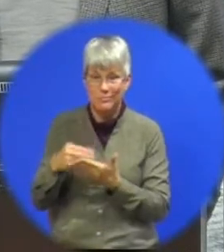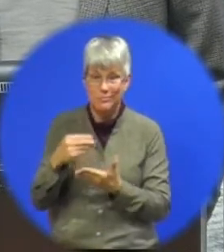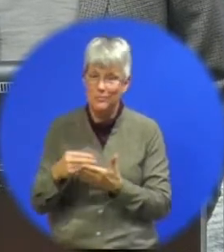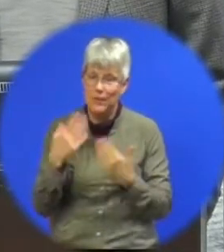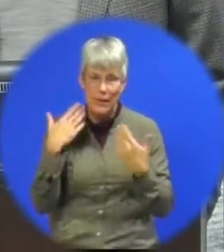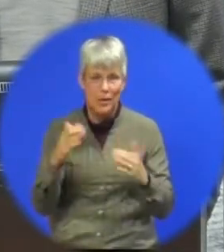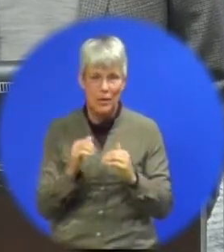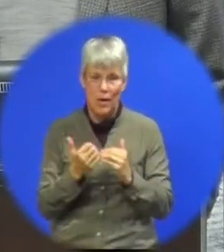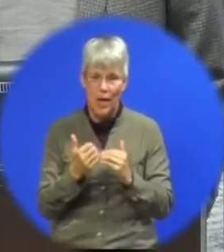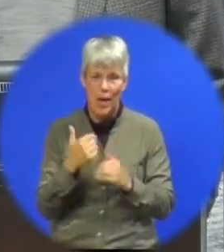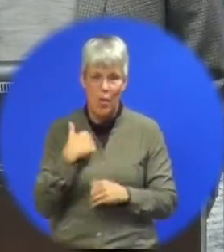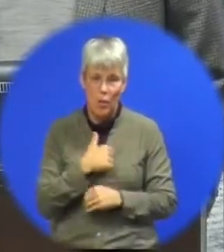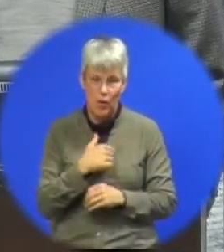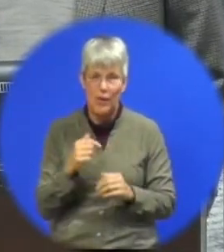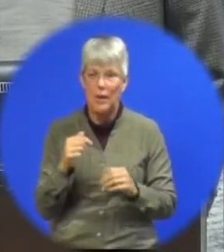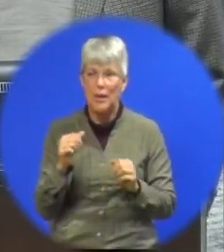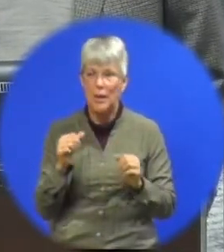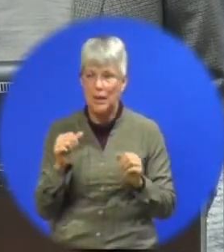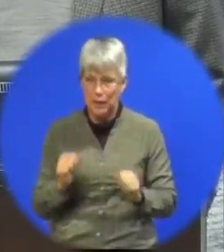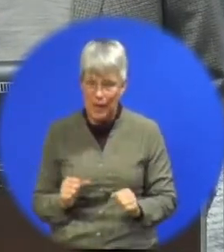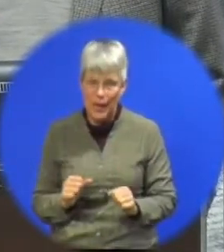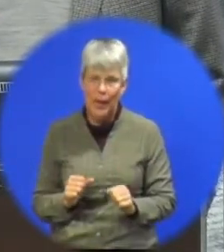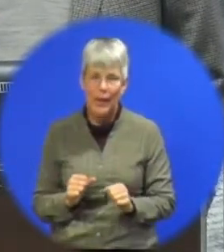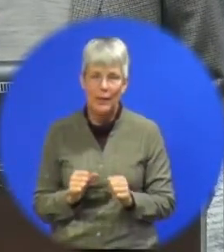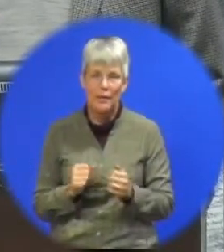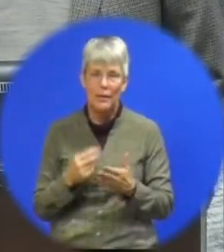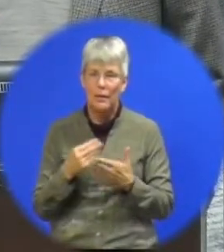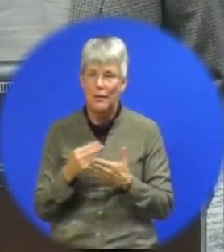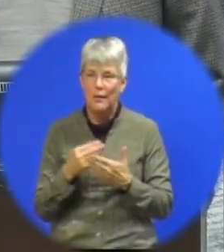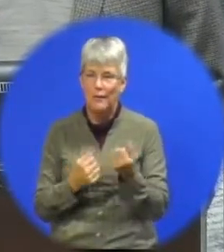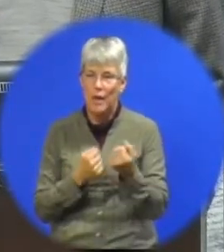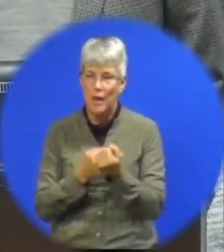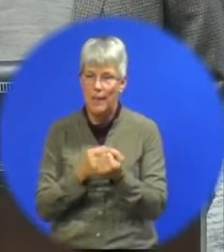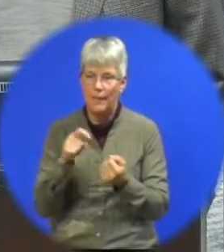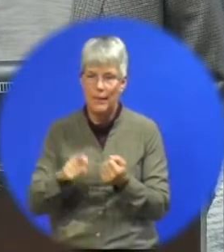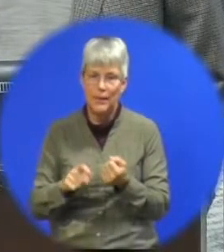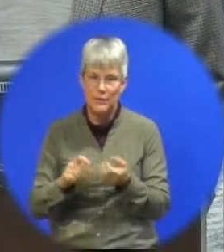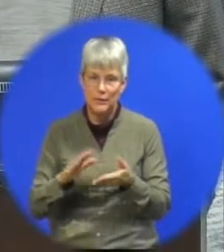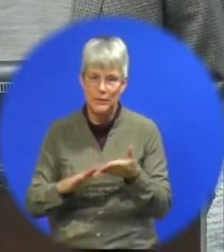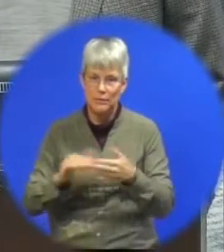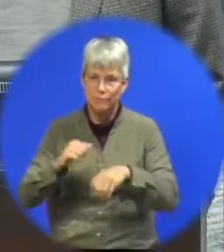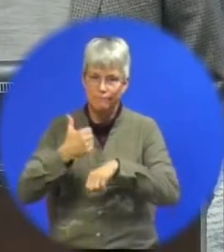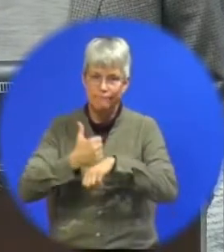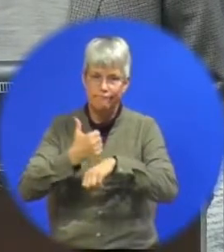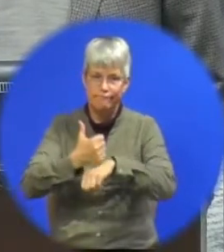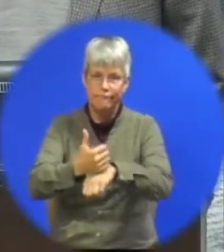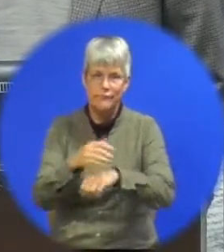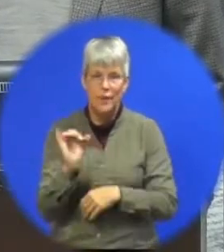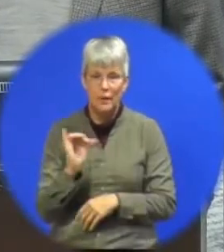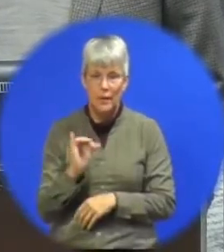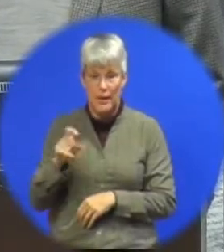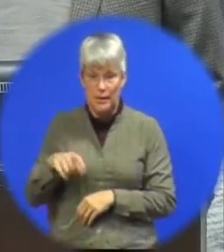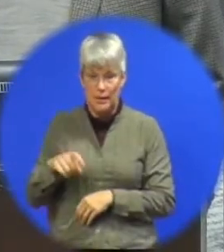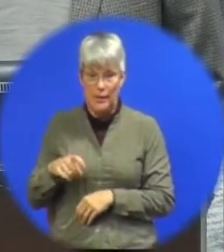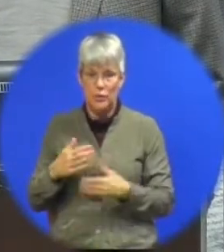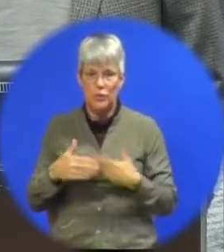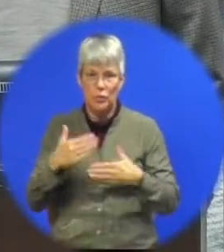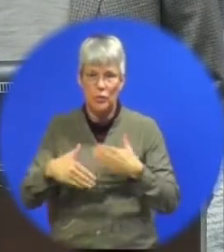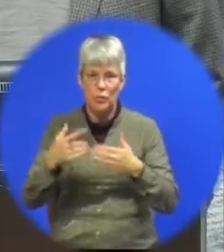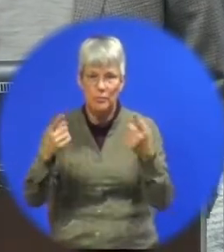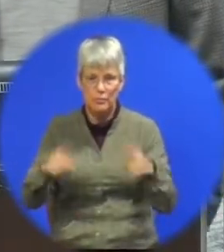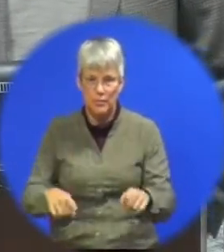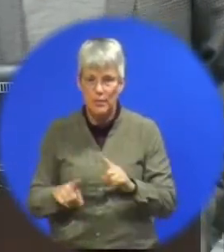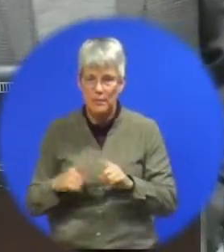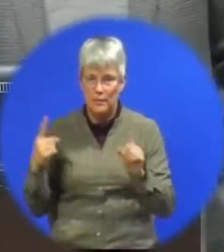be able to fund this operation and run it like it needs to be. But so